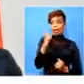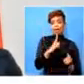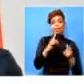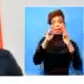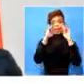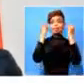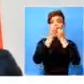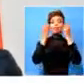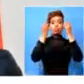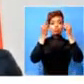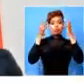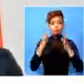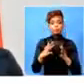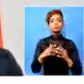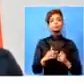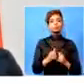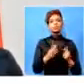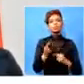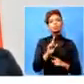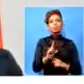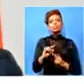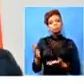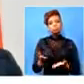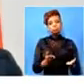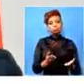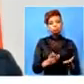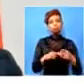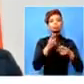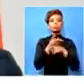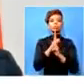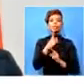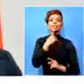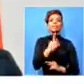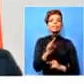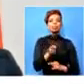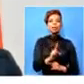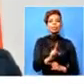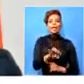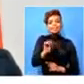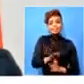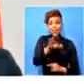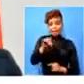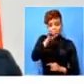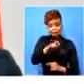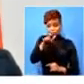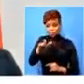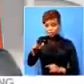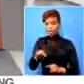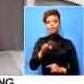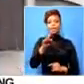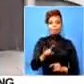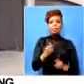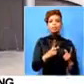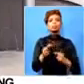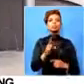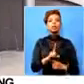its statement welcoming the loan, they said that South Africans must be content that the National Treasury